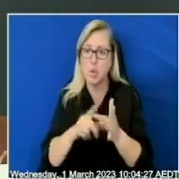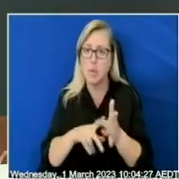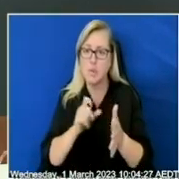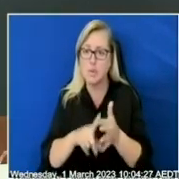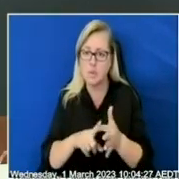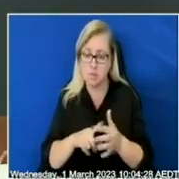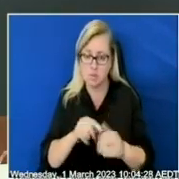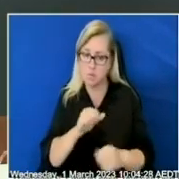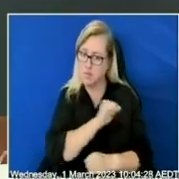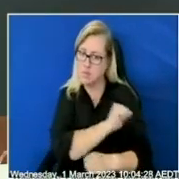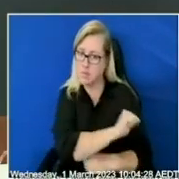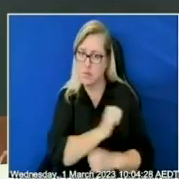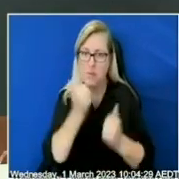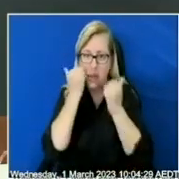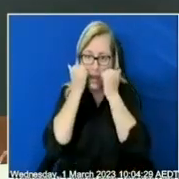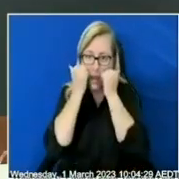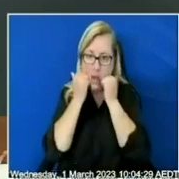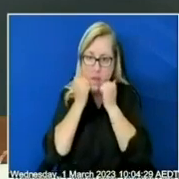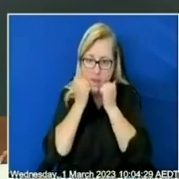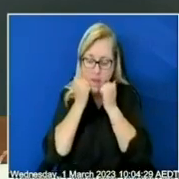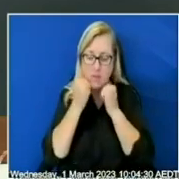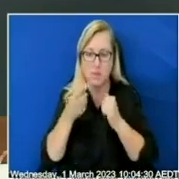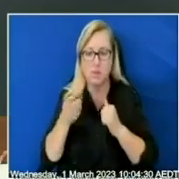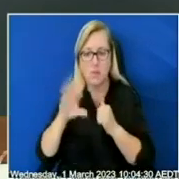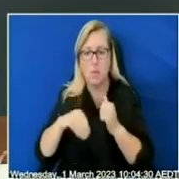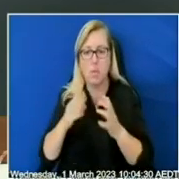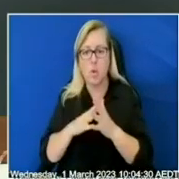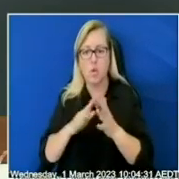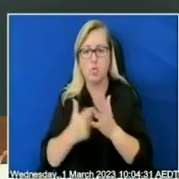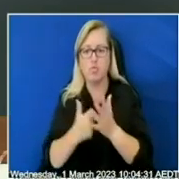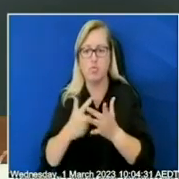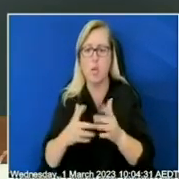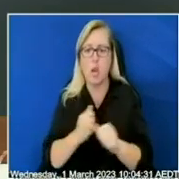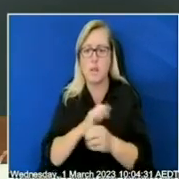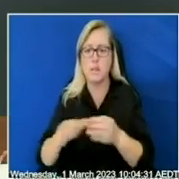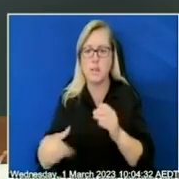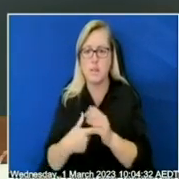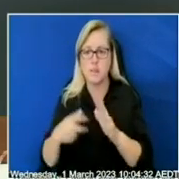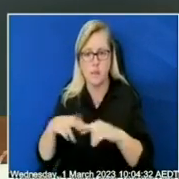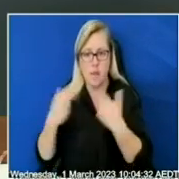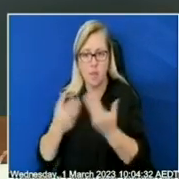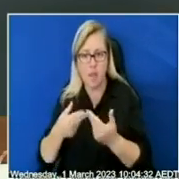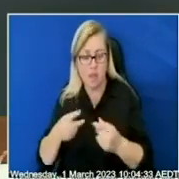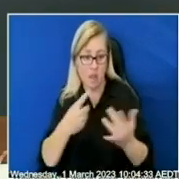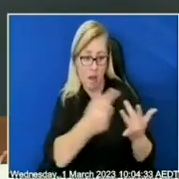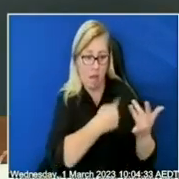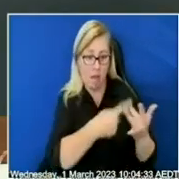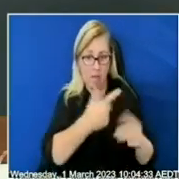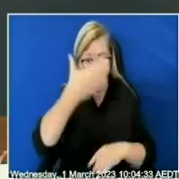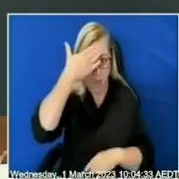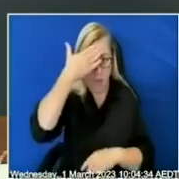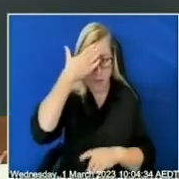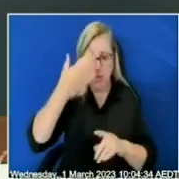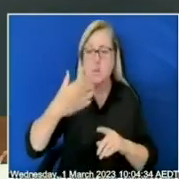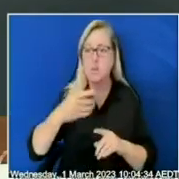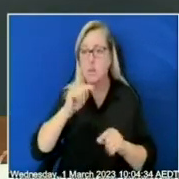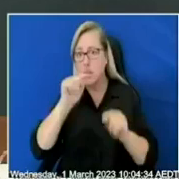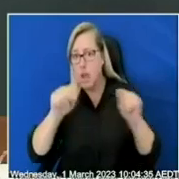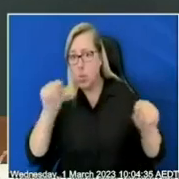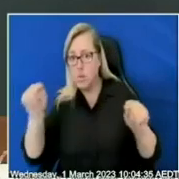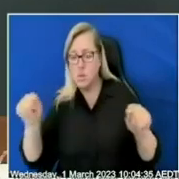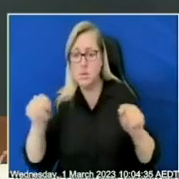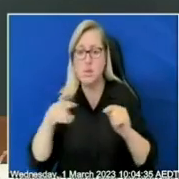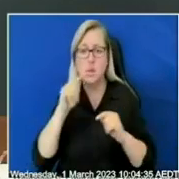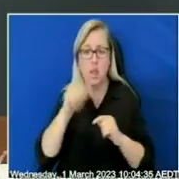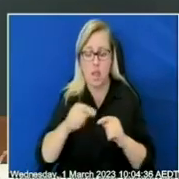Wright family, but also all those elders out there and all those that have come before us to fight for justice